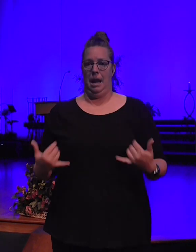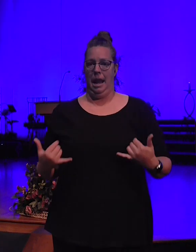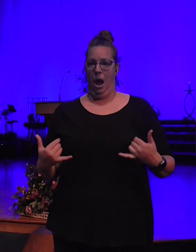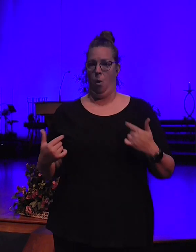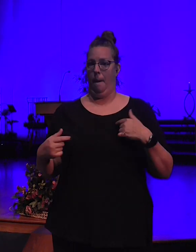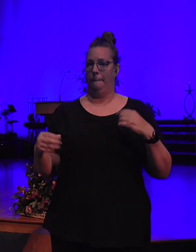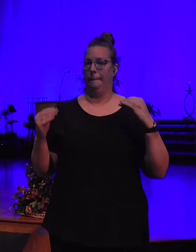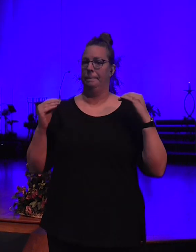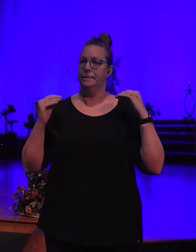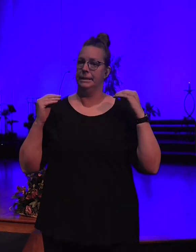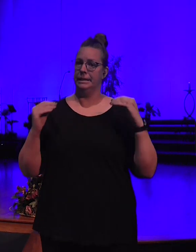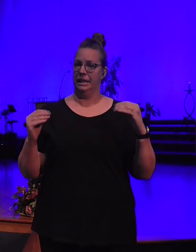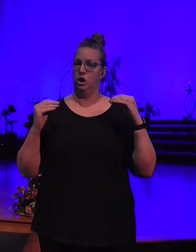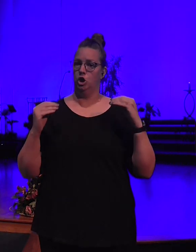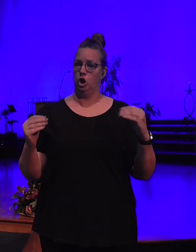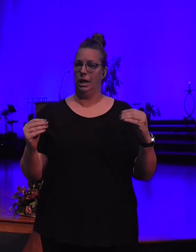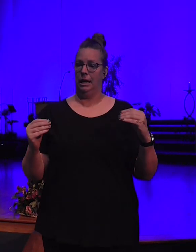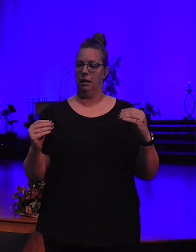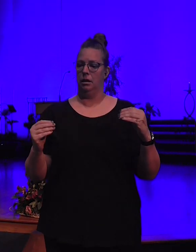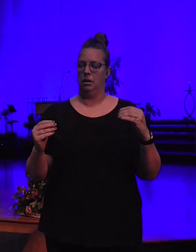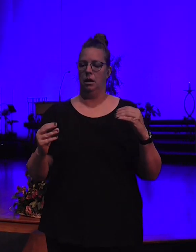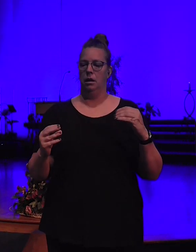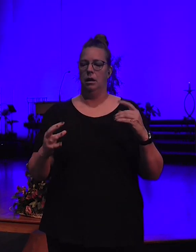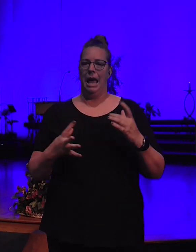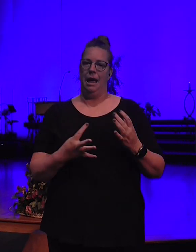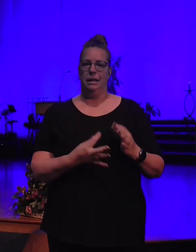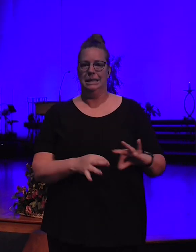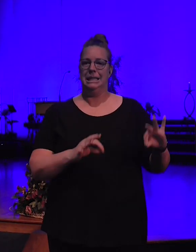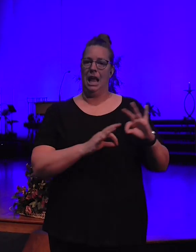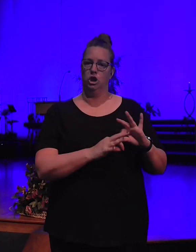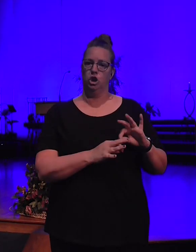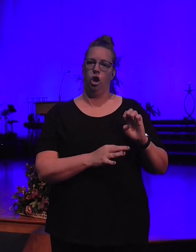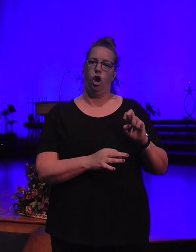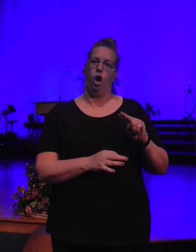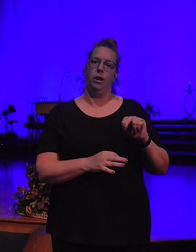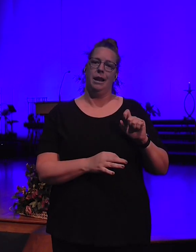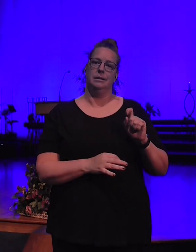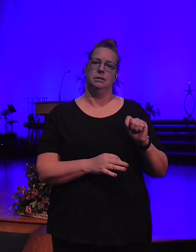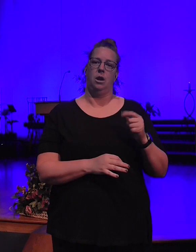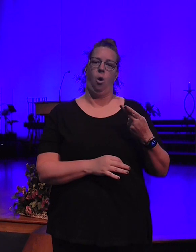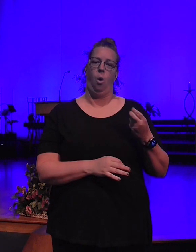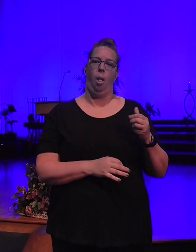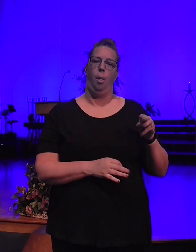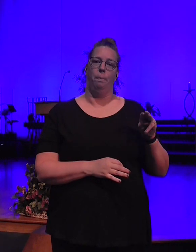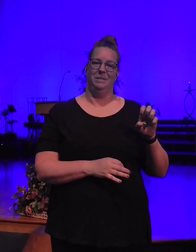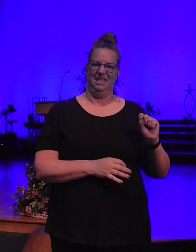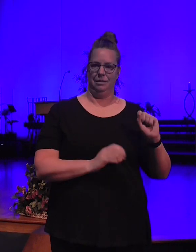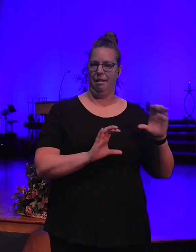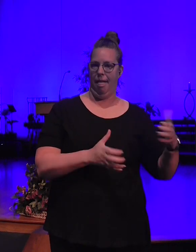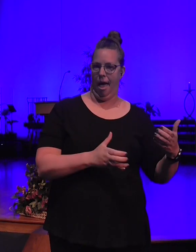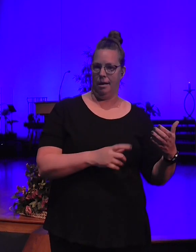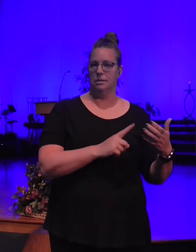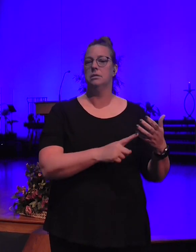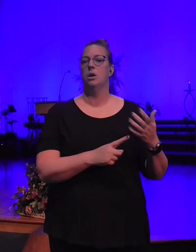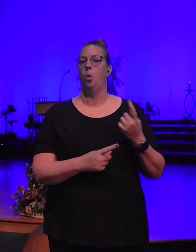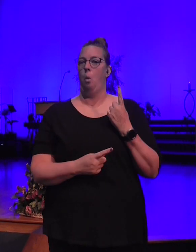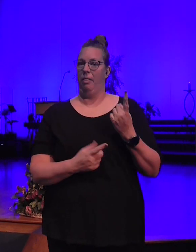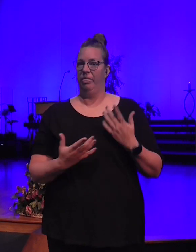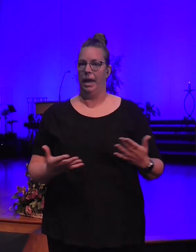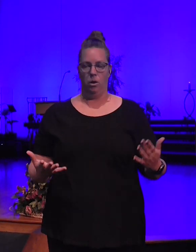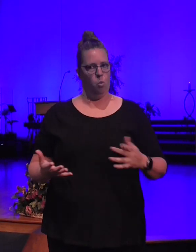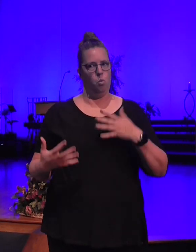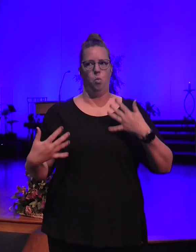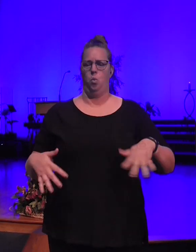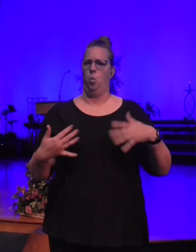teaching Essential Earnest Homes, and one of the things that has come up, and it creates great dialogue in this